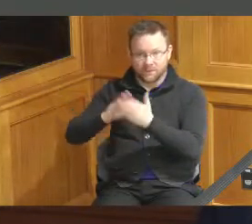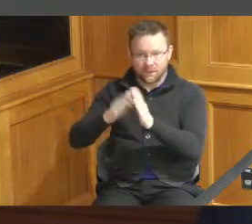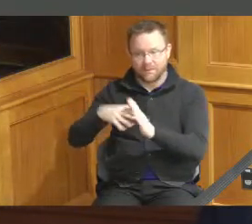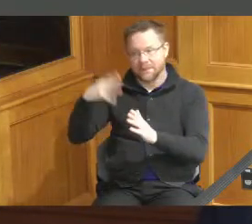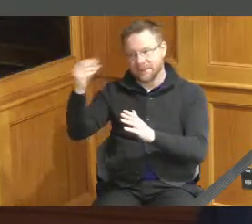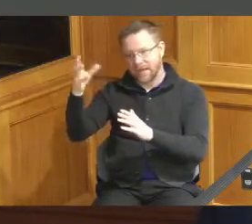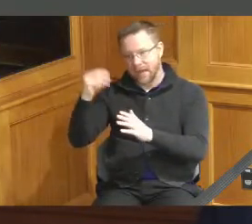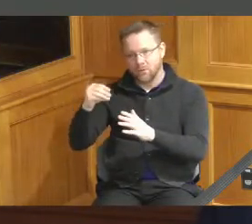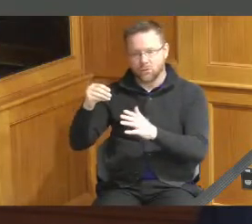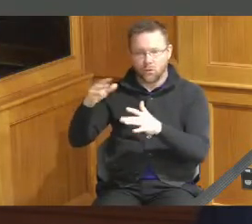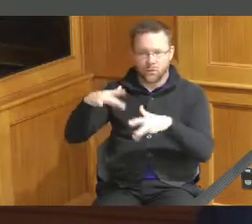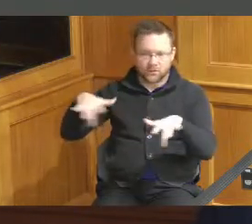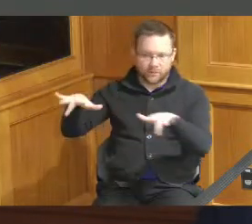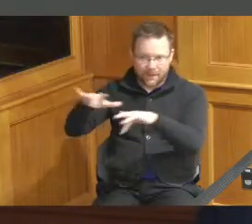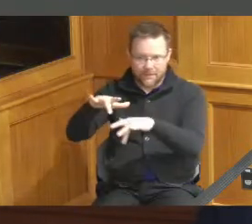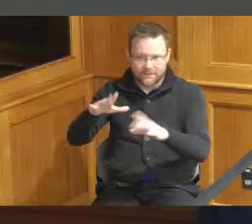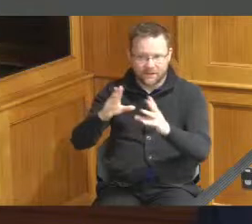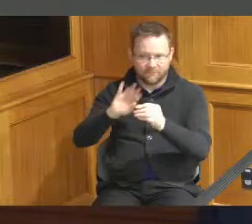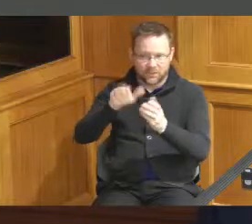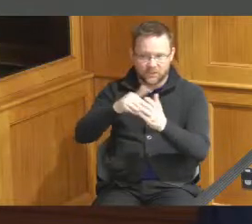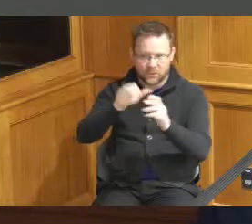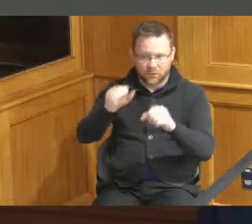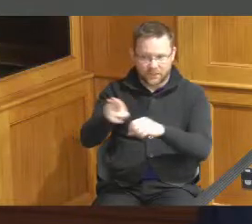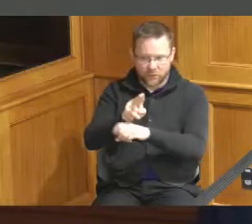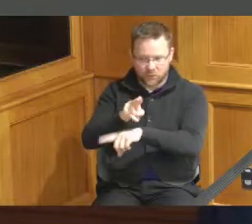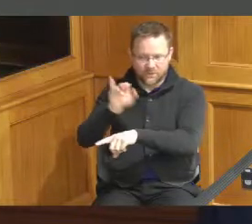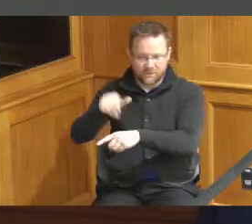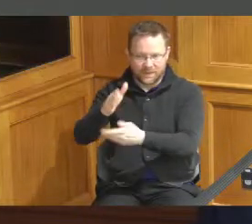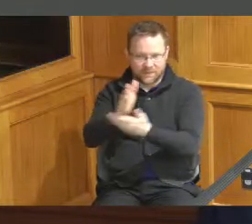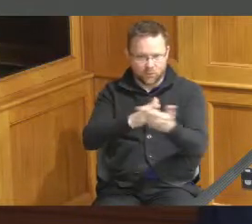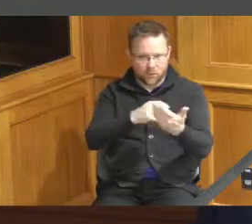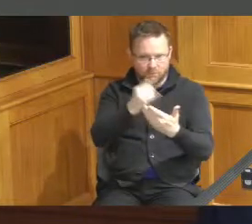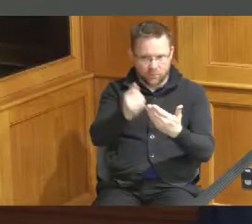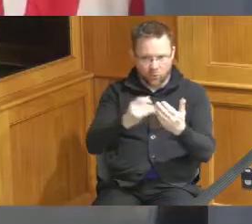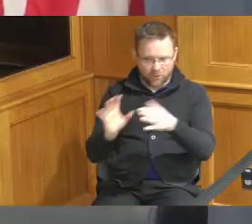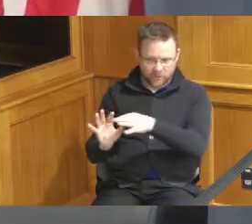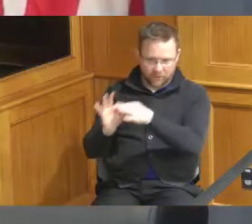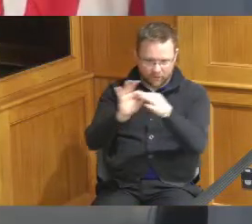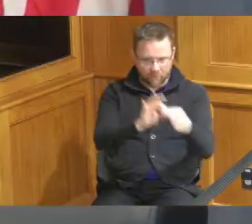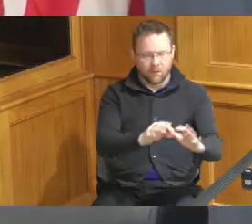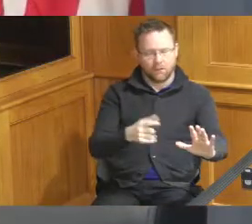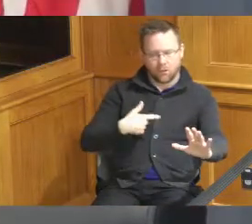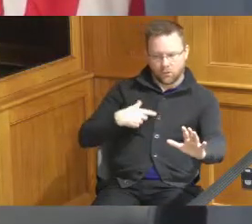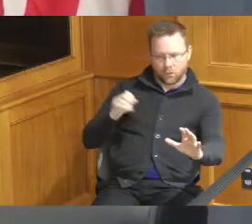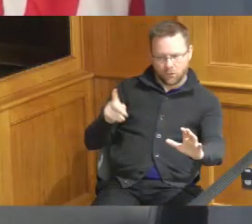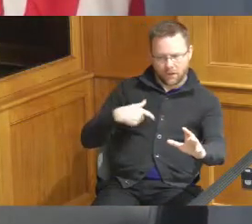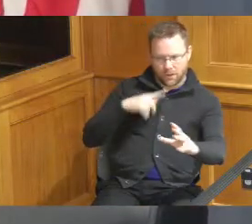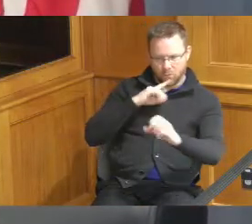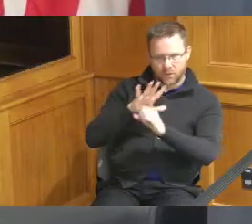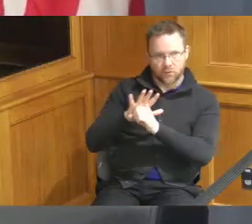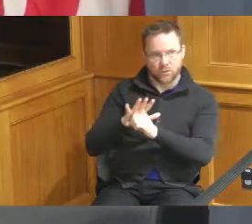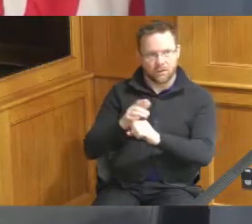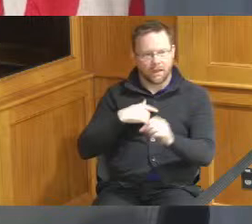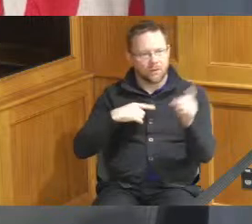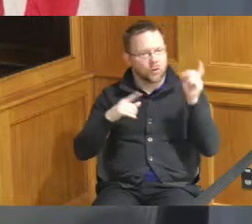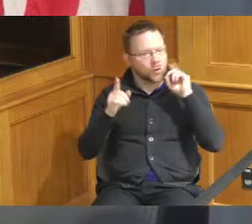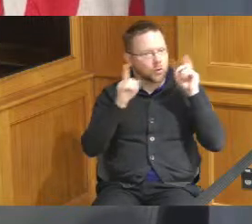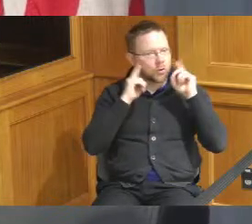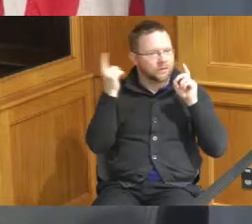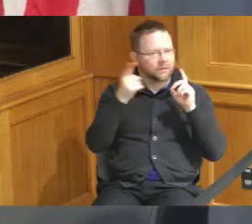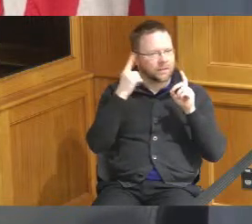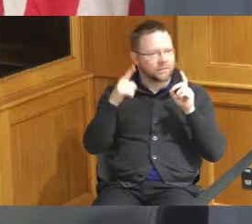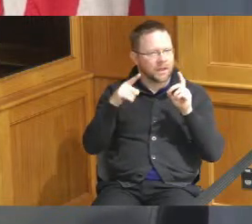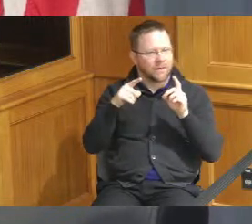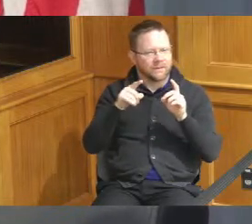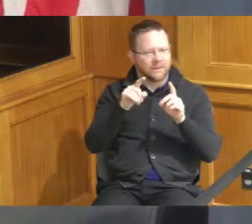outdoor space for use by the convention center is a part of the project. Okay, I just wanted to make sure, and I had heard something about the